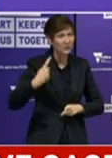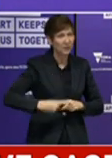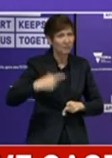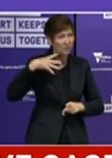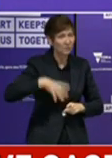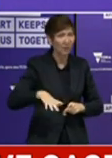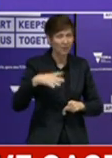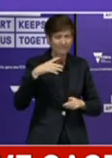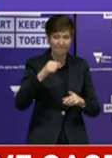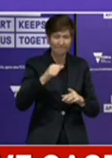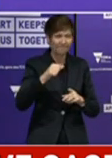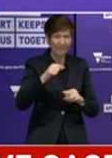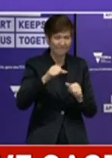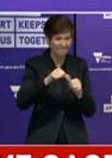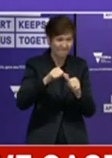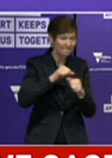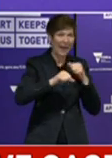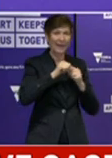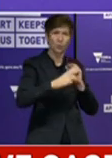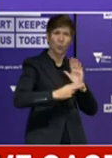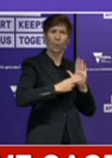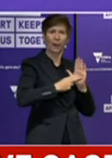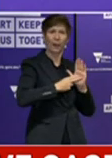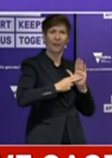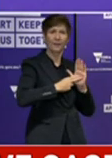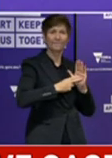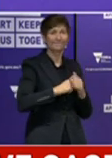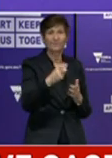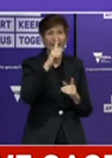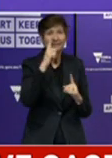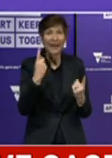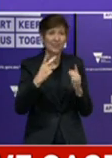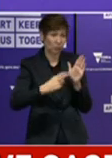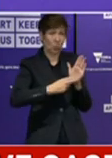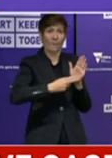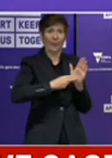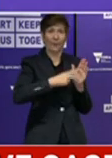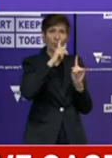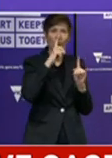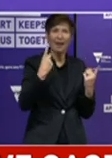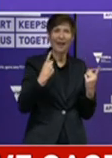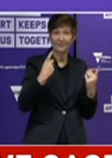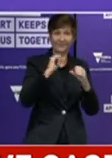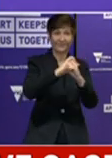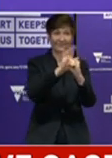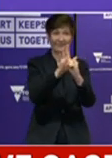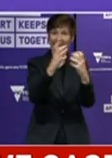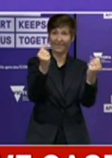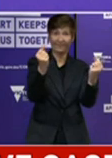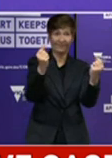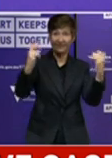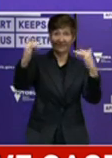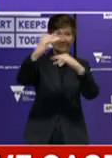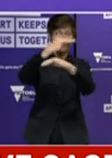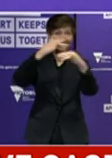to normal, but that's just not the reality that we face. And none of us, regardless of where we